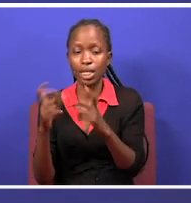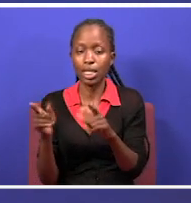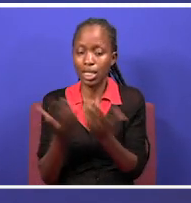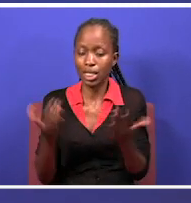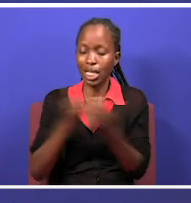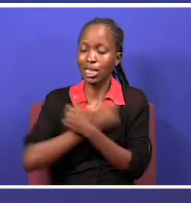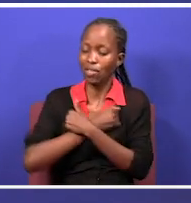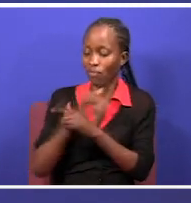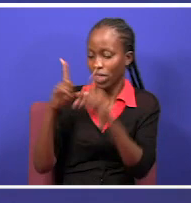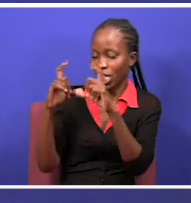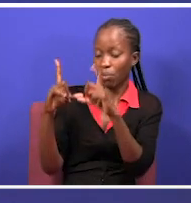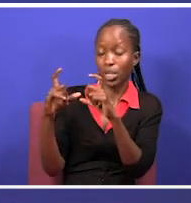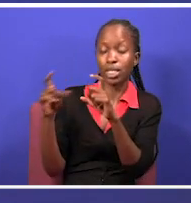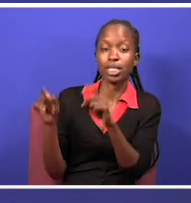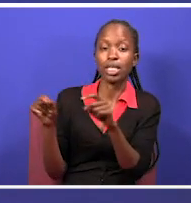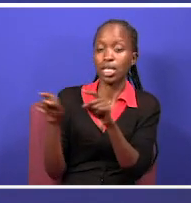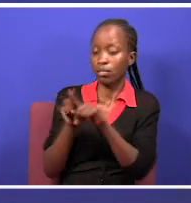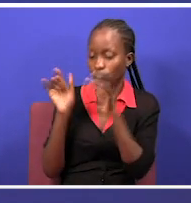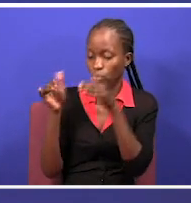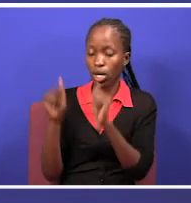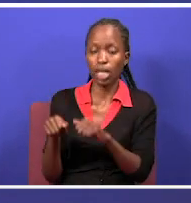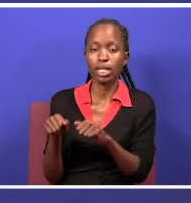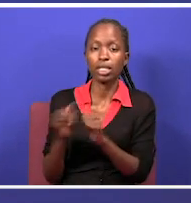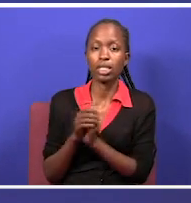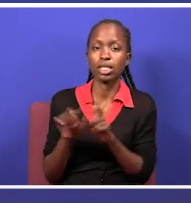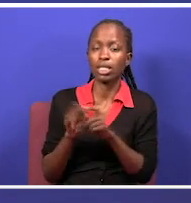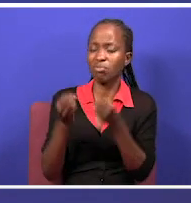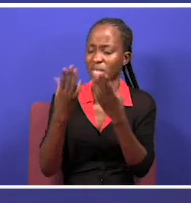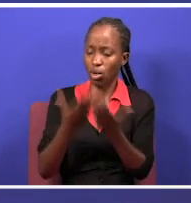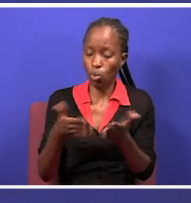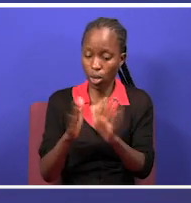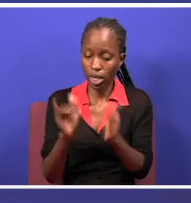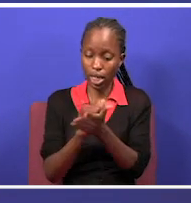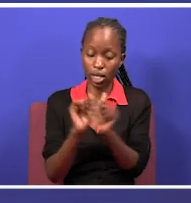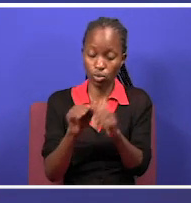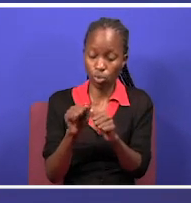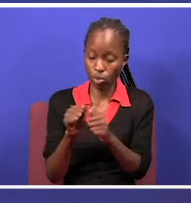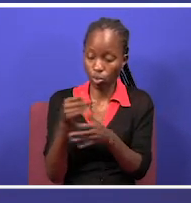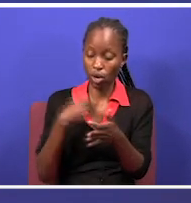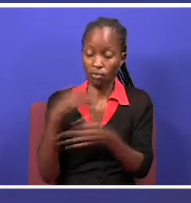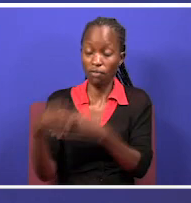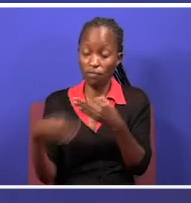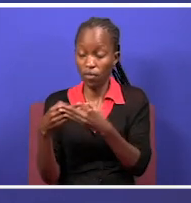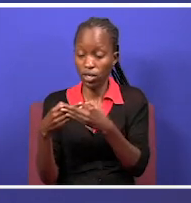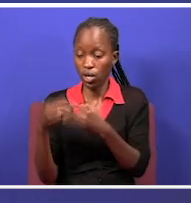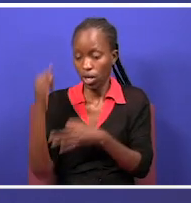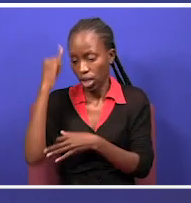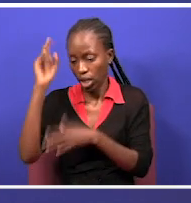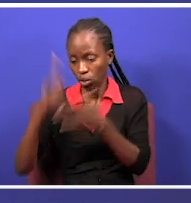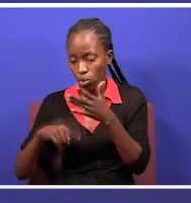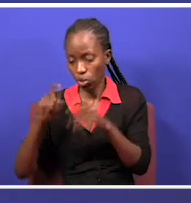their attention. So there is lots of ways that you could do it. The idea is creativity